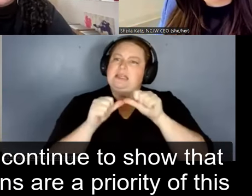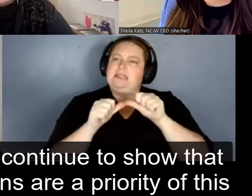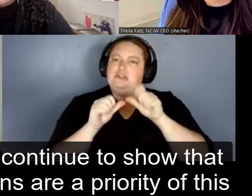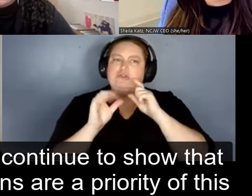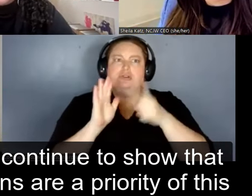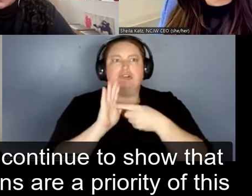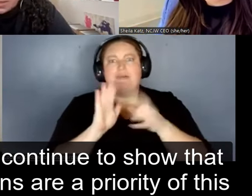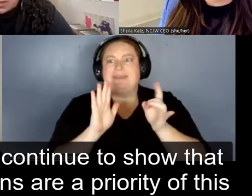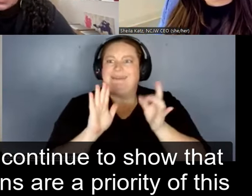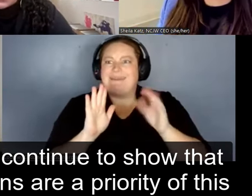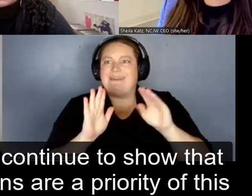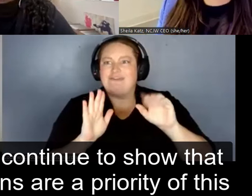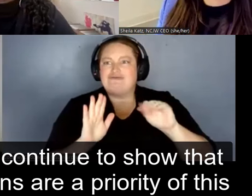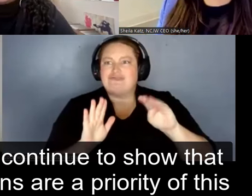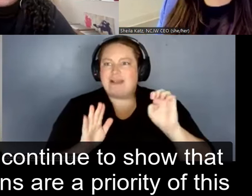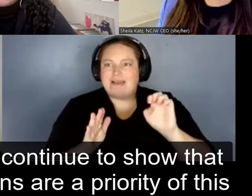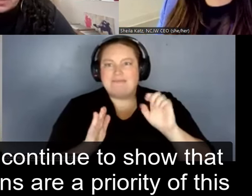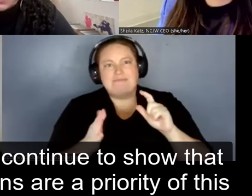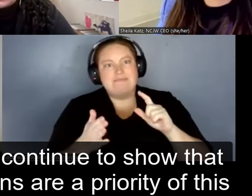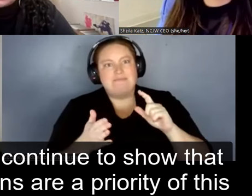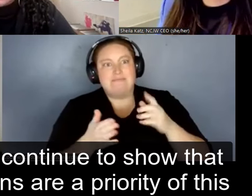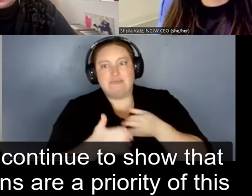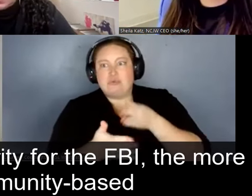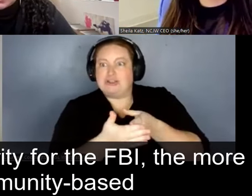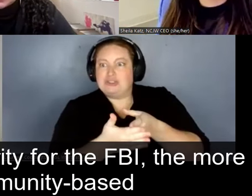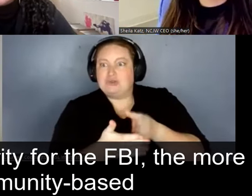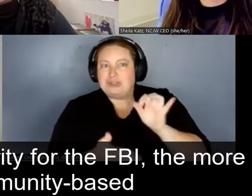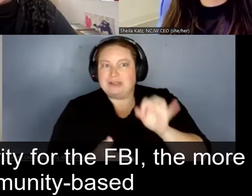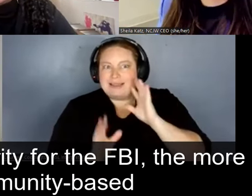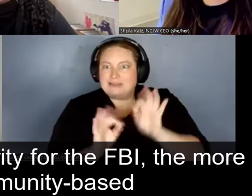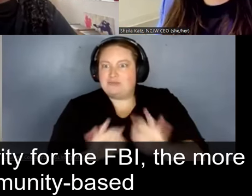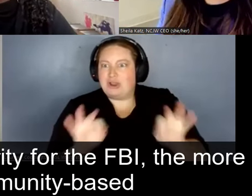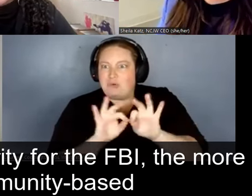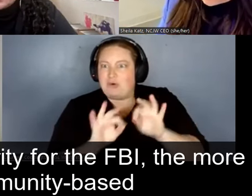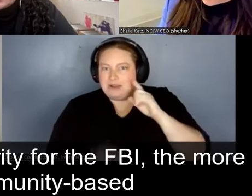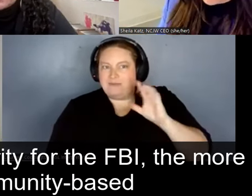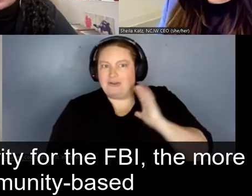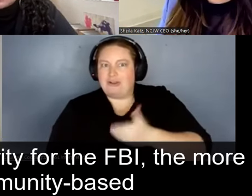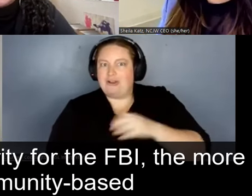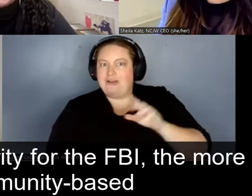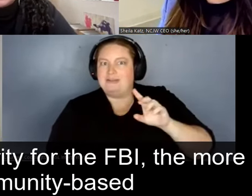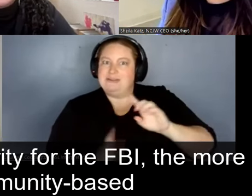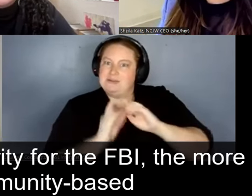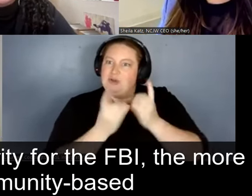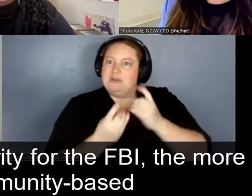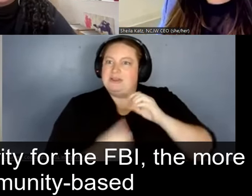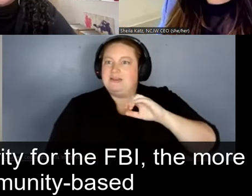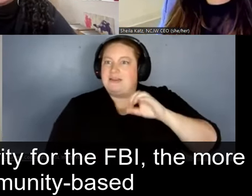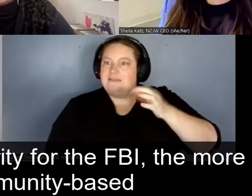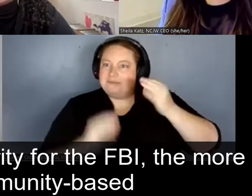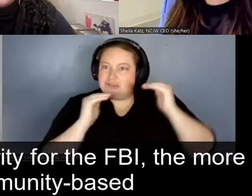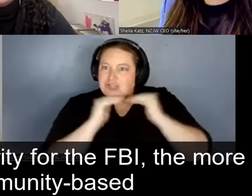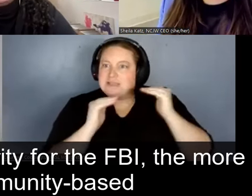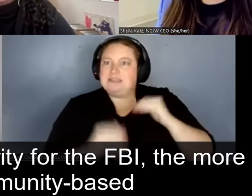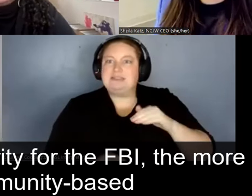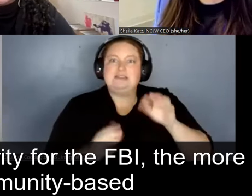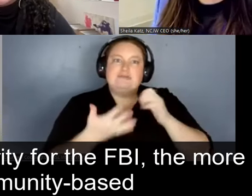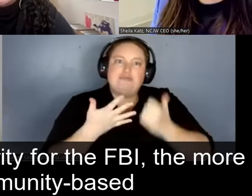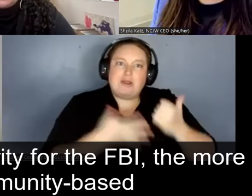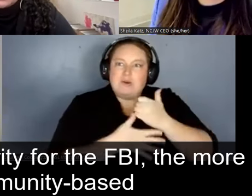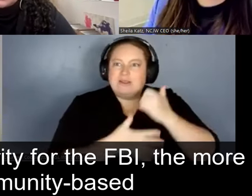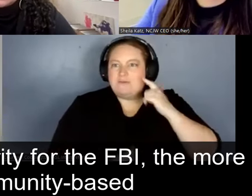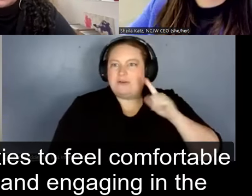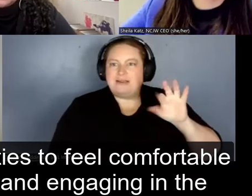crime prosecutions are a priority of this Justice Department, are a priority for the FBI, the more that we can do